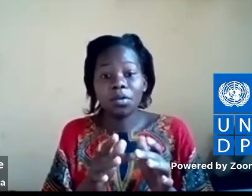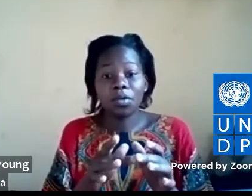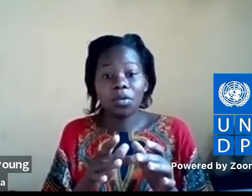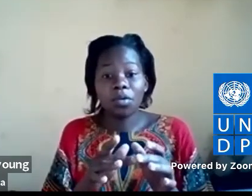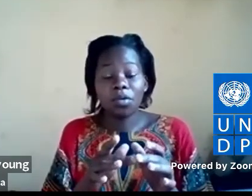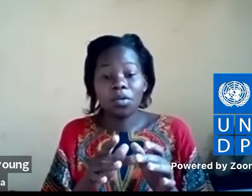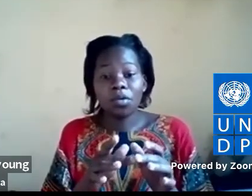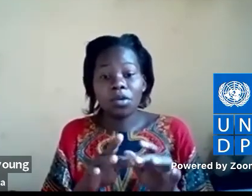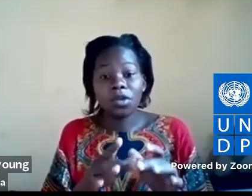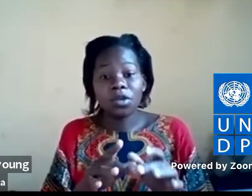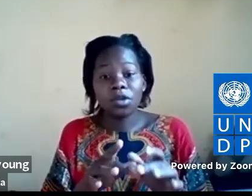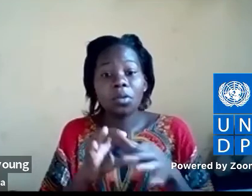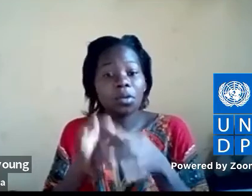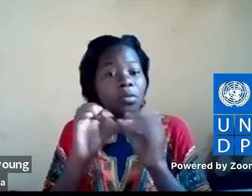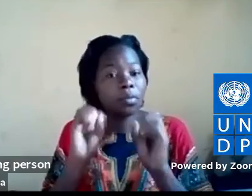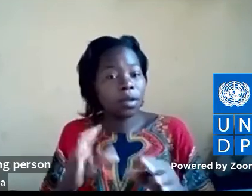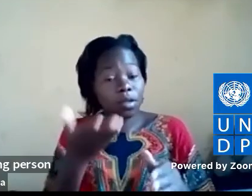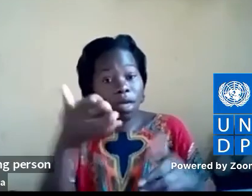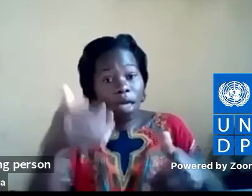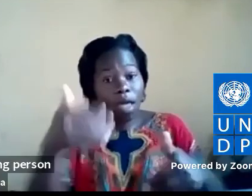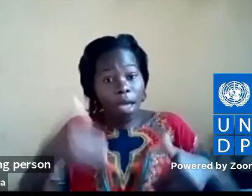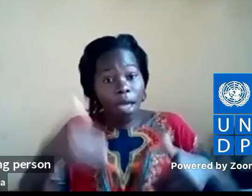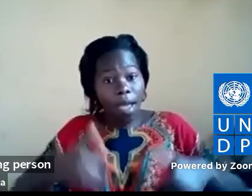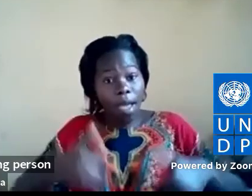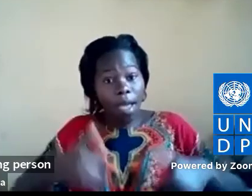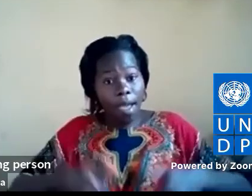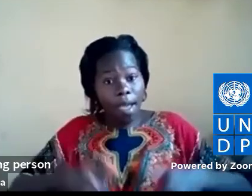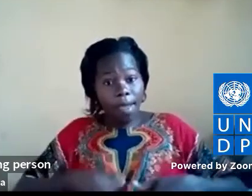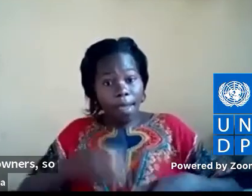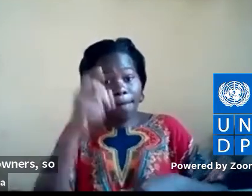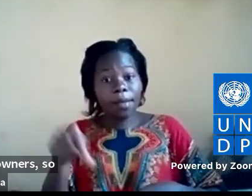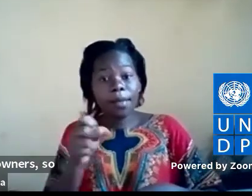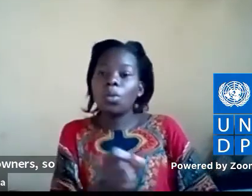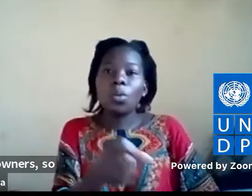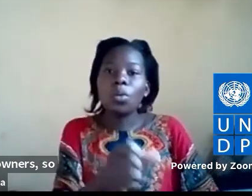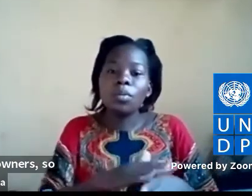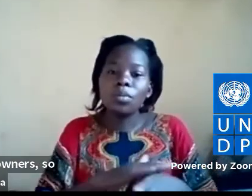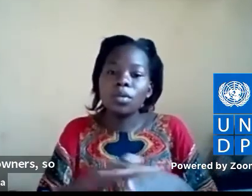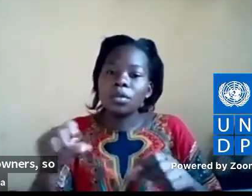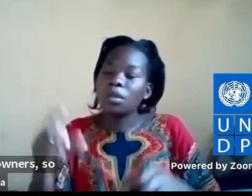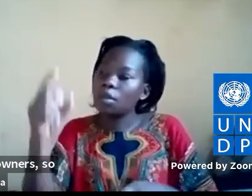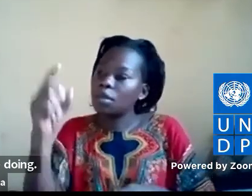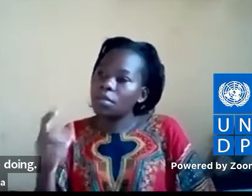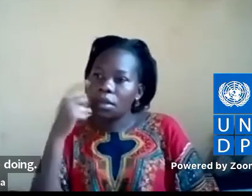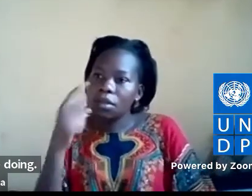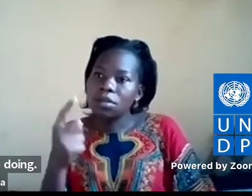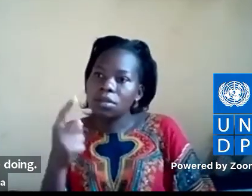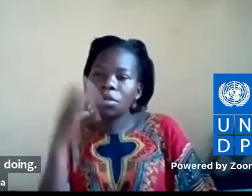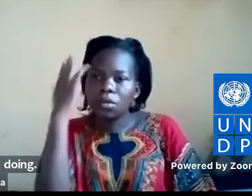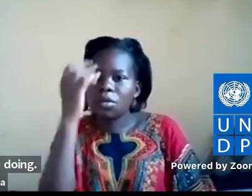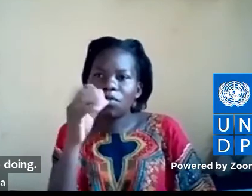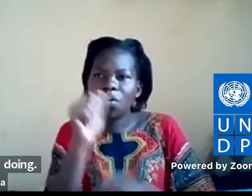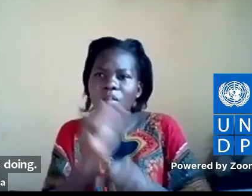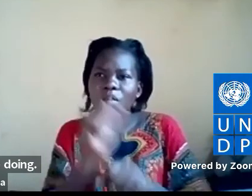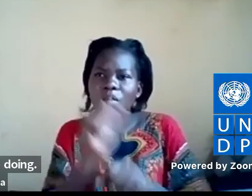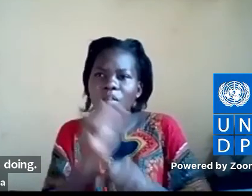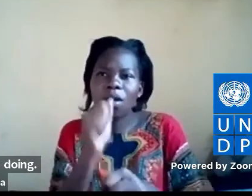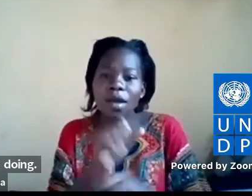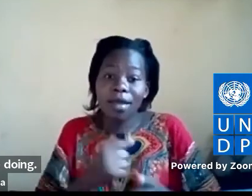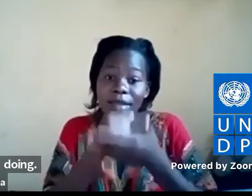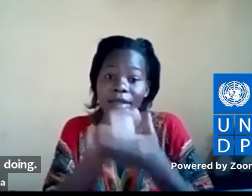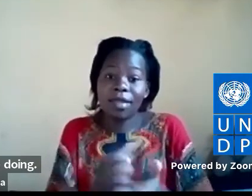person, it can't stop you from walking to this business owner and say, I'm seeing all this beautiful work you're doing. I can help you access a bigger and wider market. I